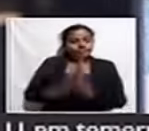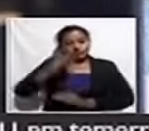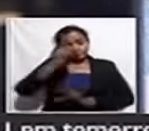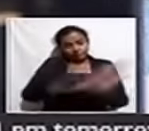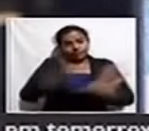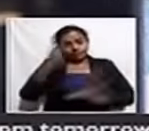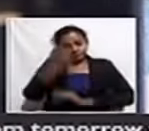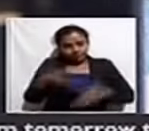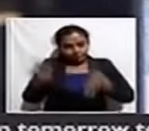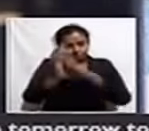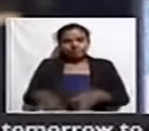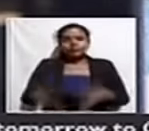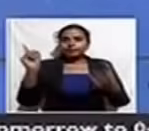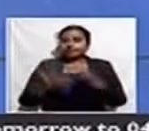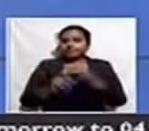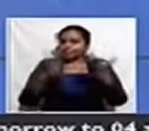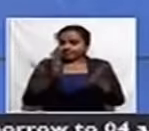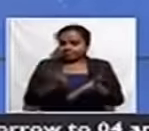today.